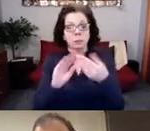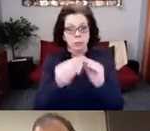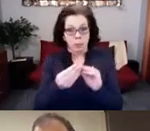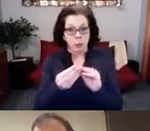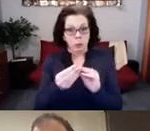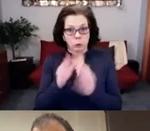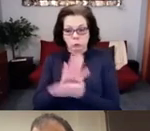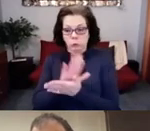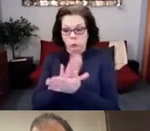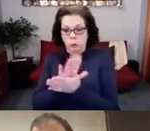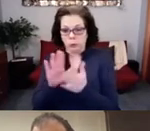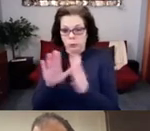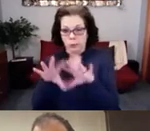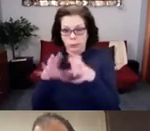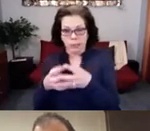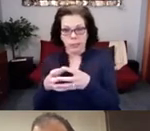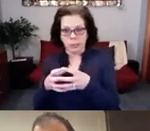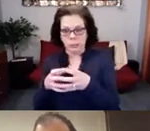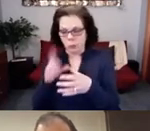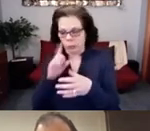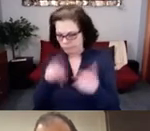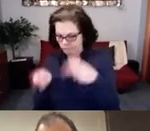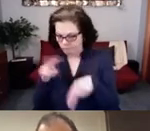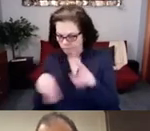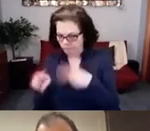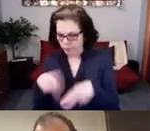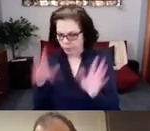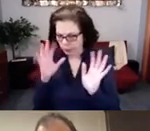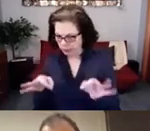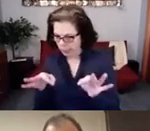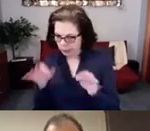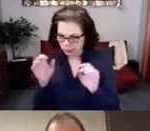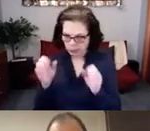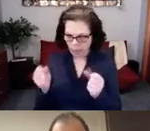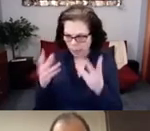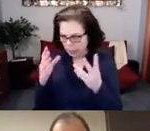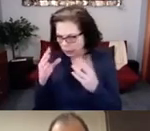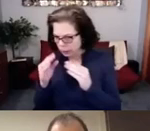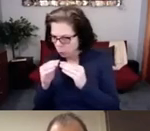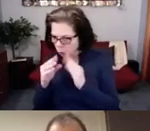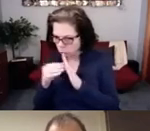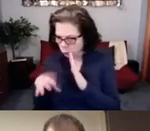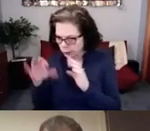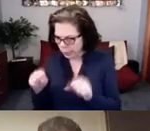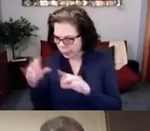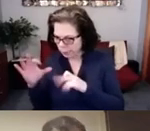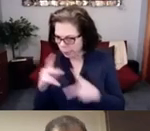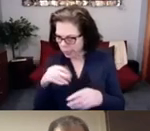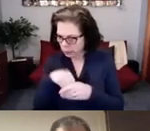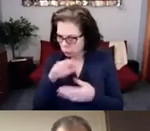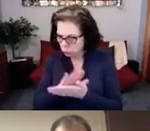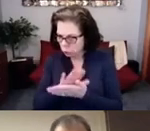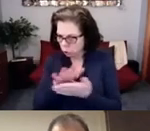to be looking at and making decisions to bring more students back to in-person learning. Next slide, please.